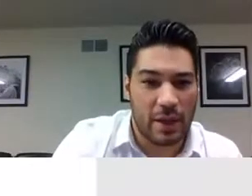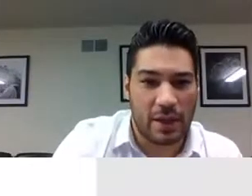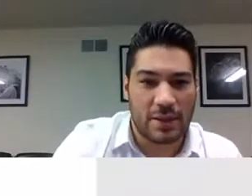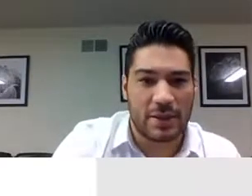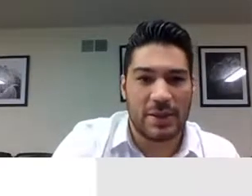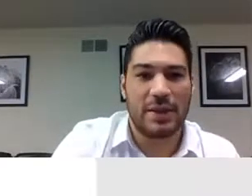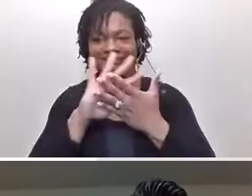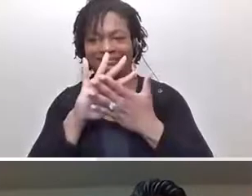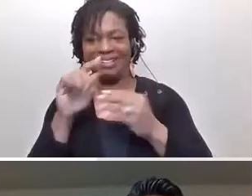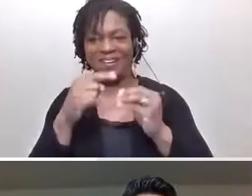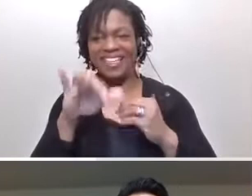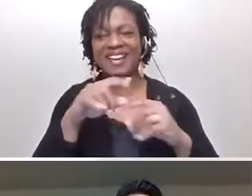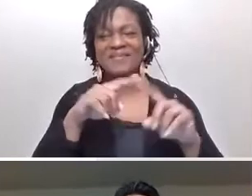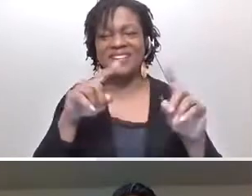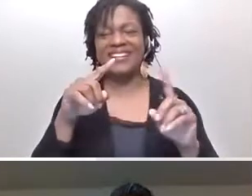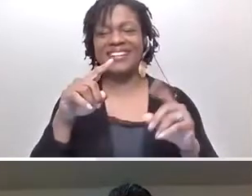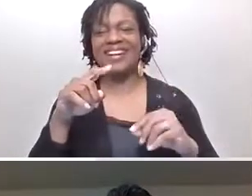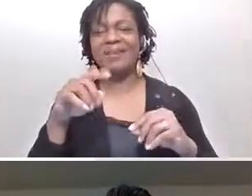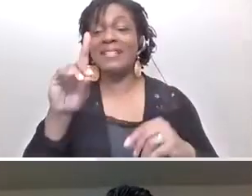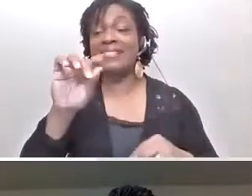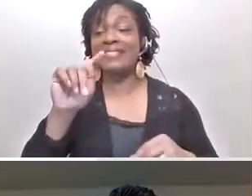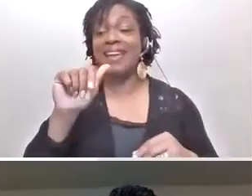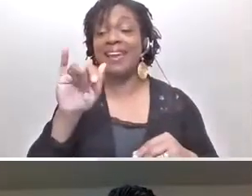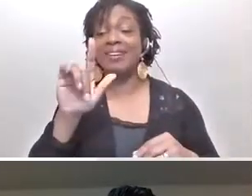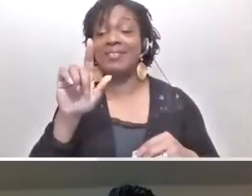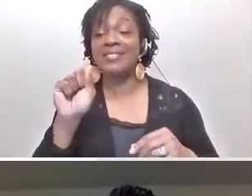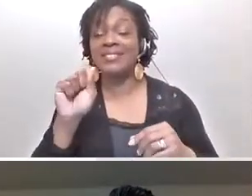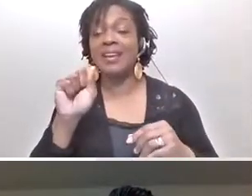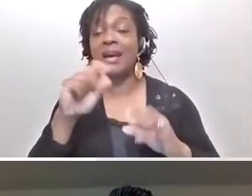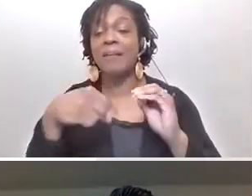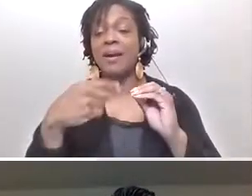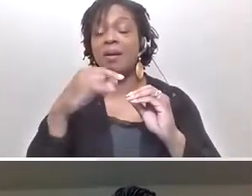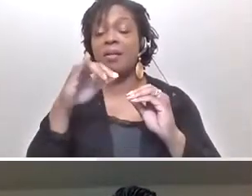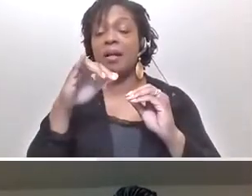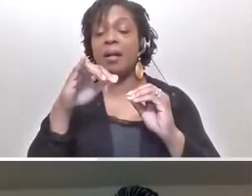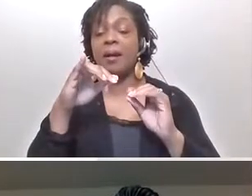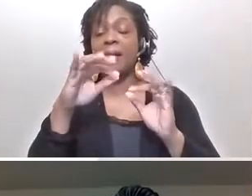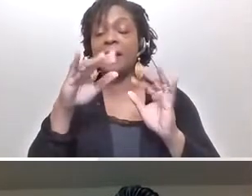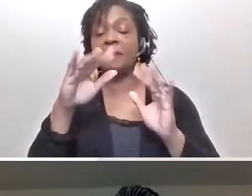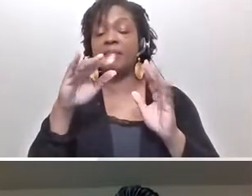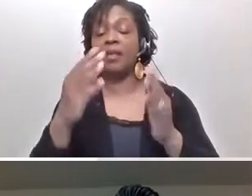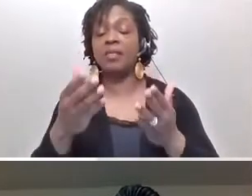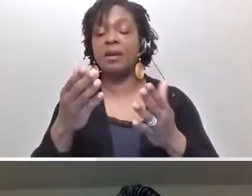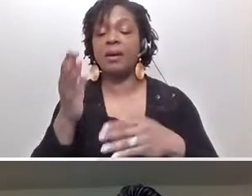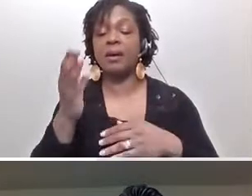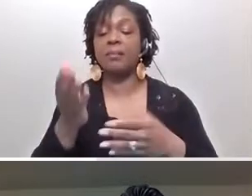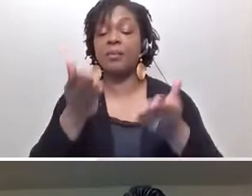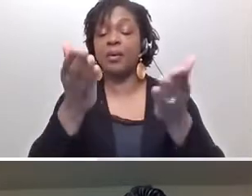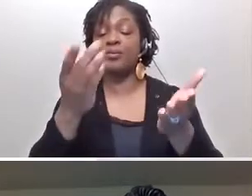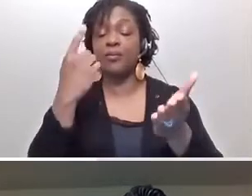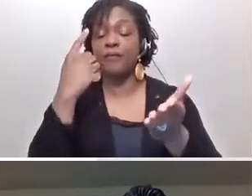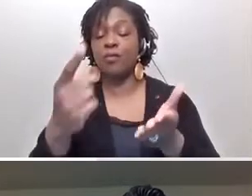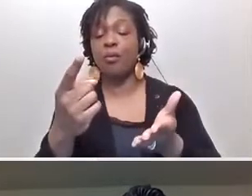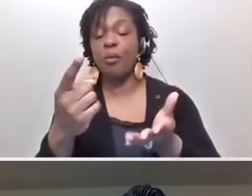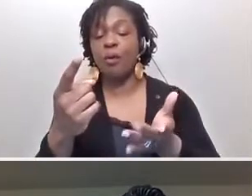about, is the details related to the proposal for the increase